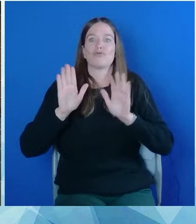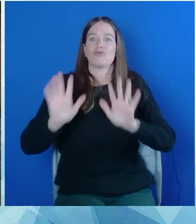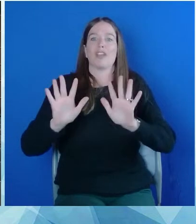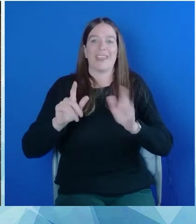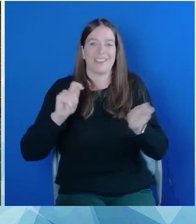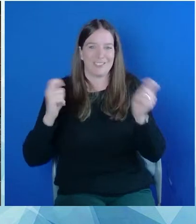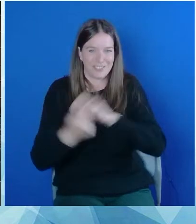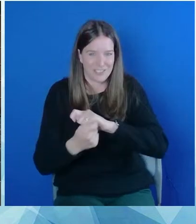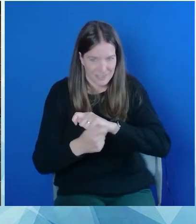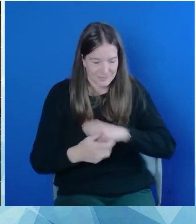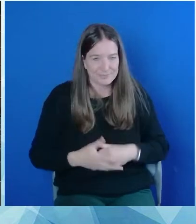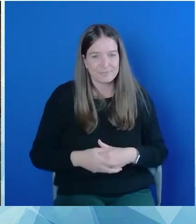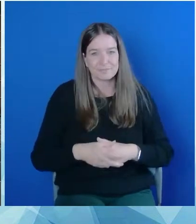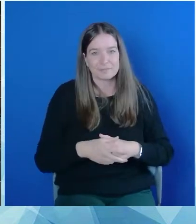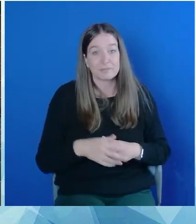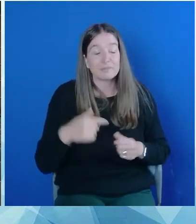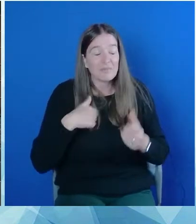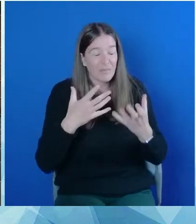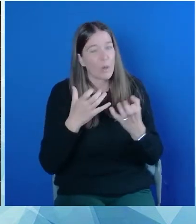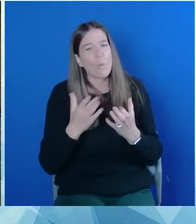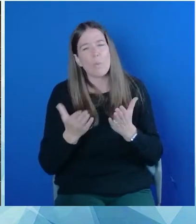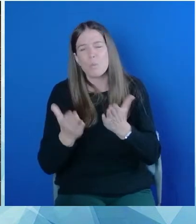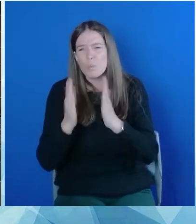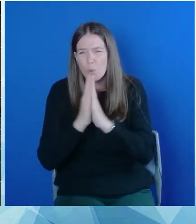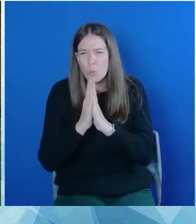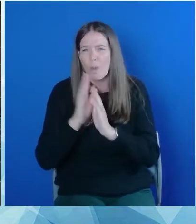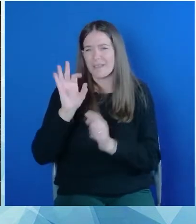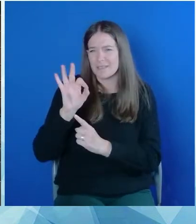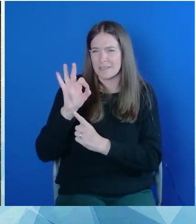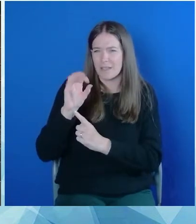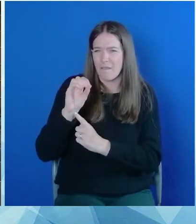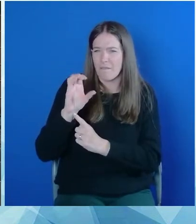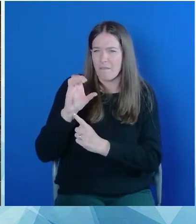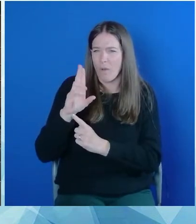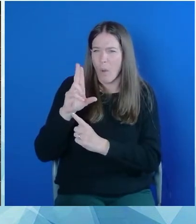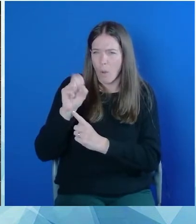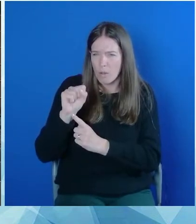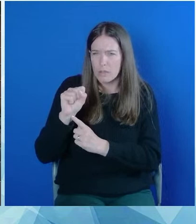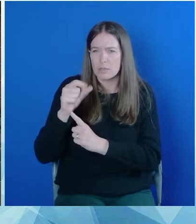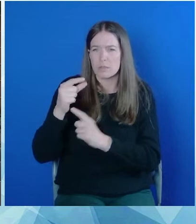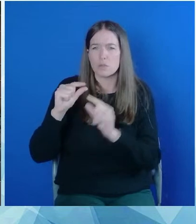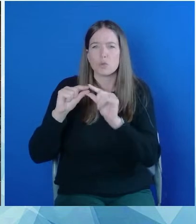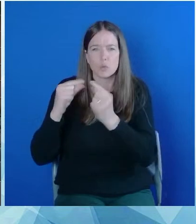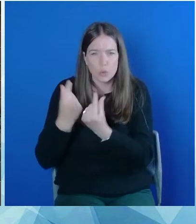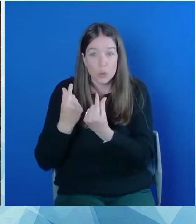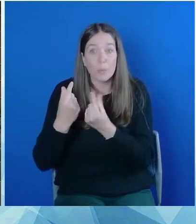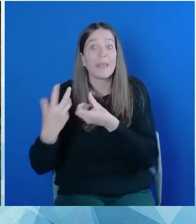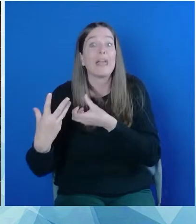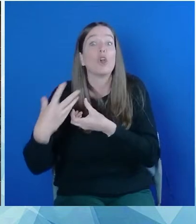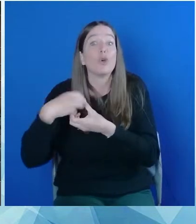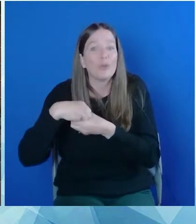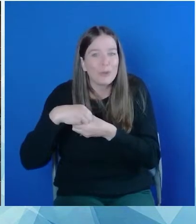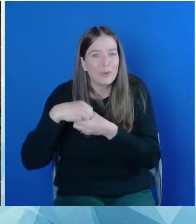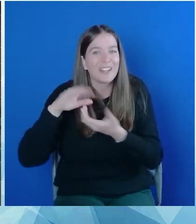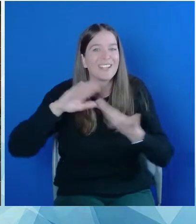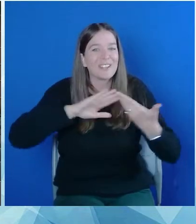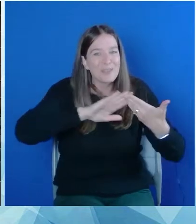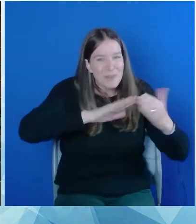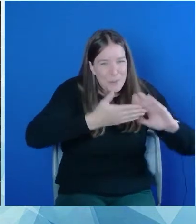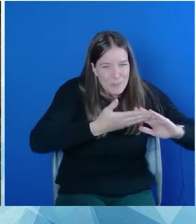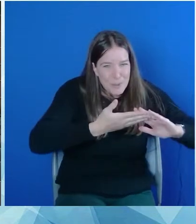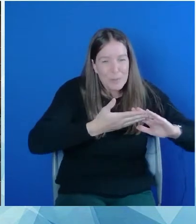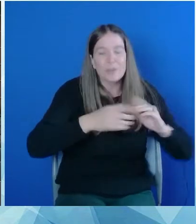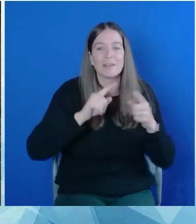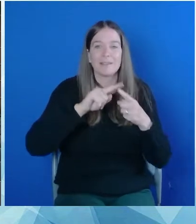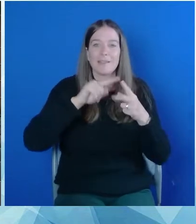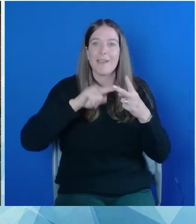request that there be a focus group which includes the community, alumni who attended these schools